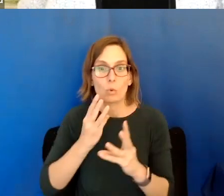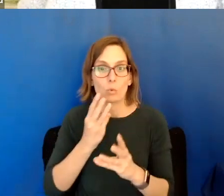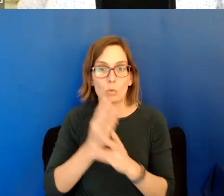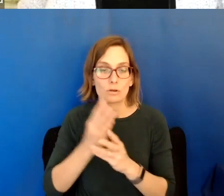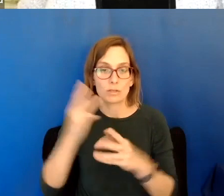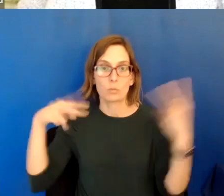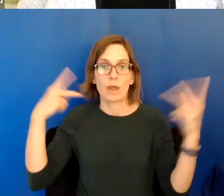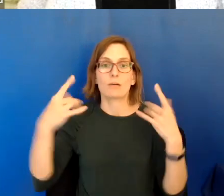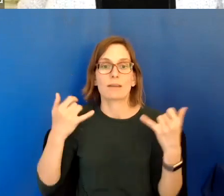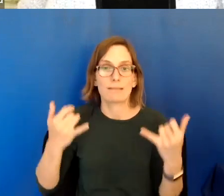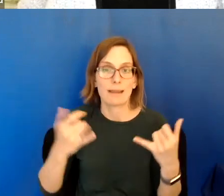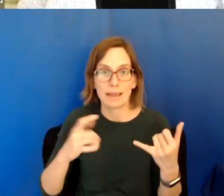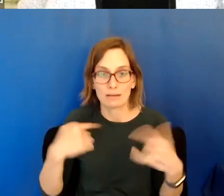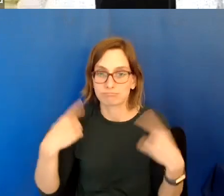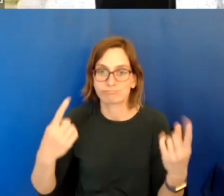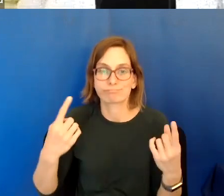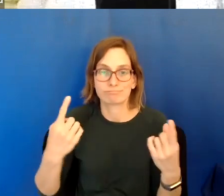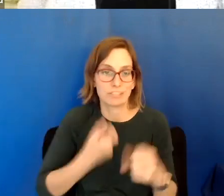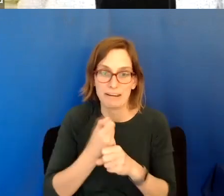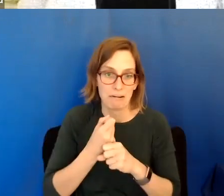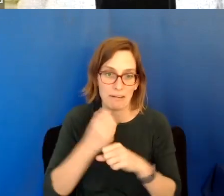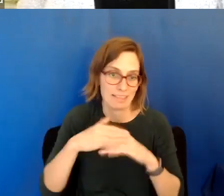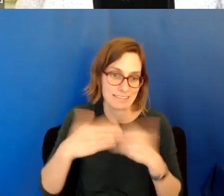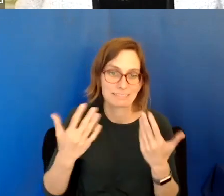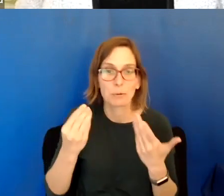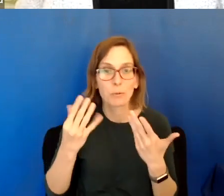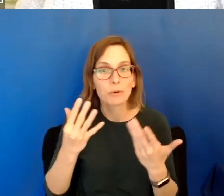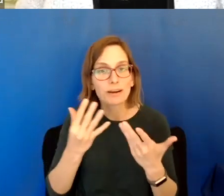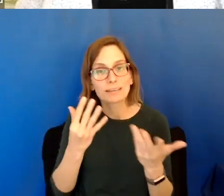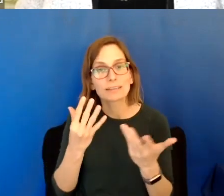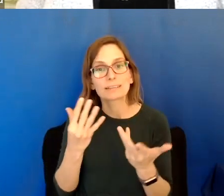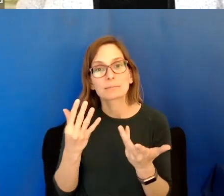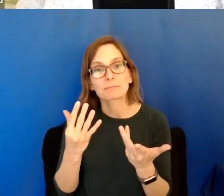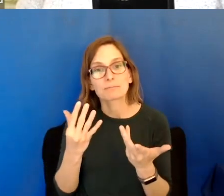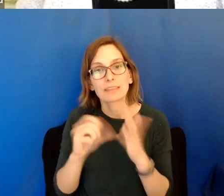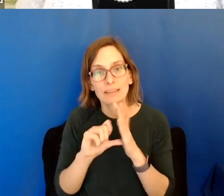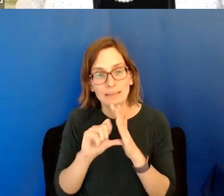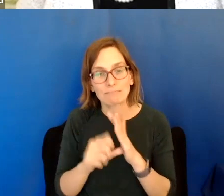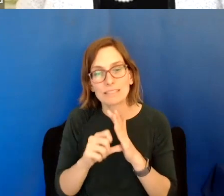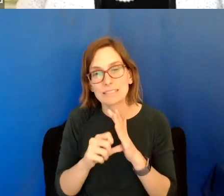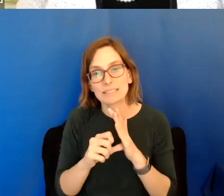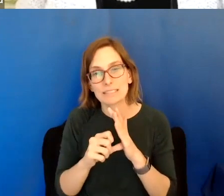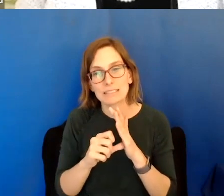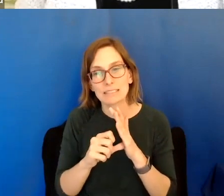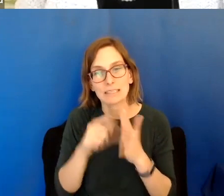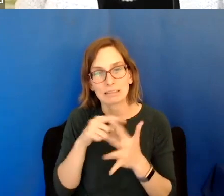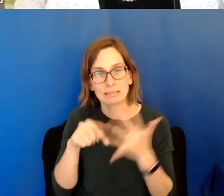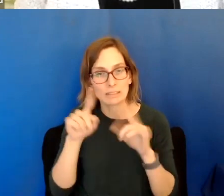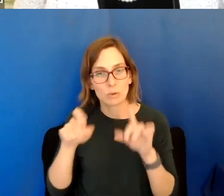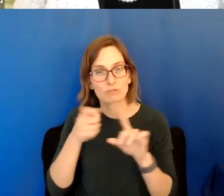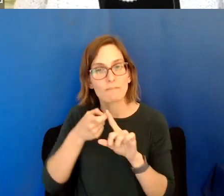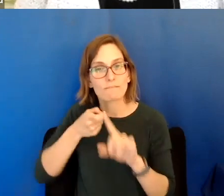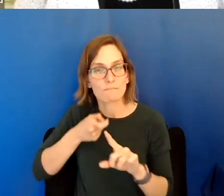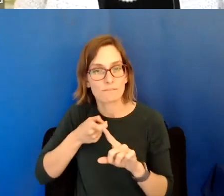wild right now and has been for the past year. So last, I guess, just emphasizing that these questions should be coming from